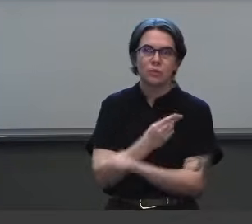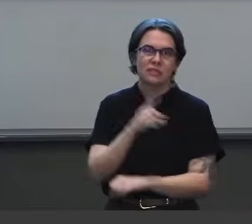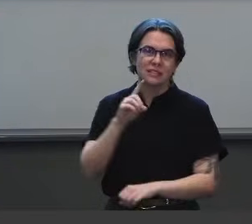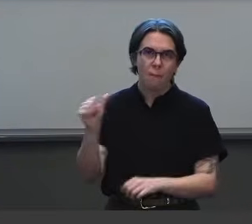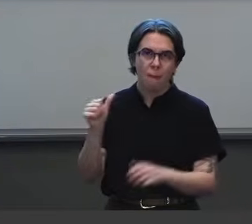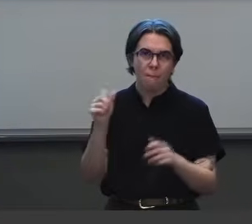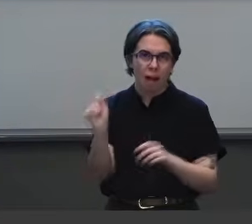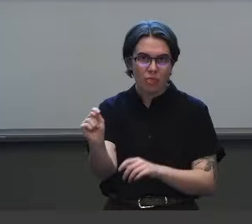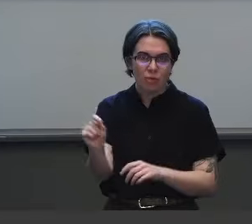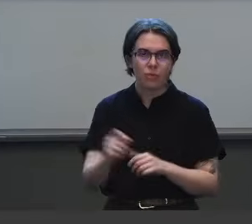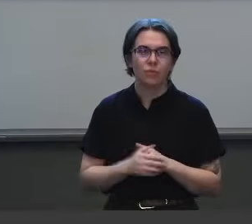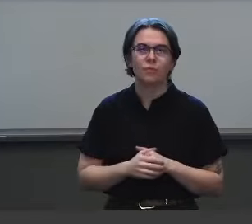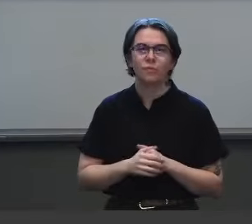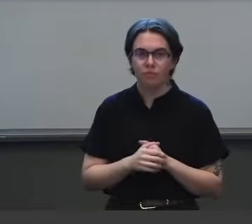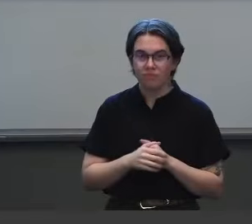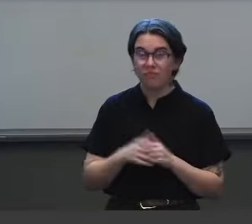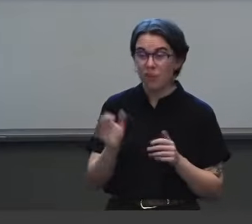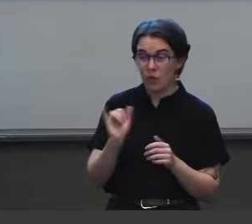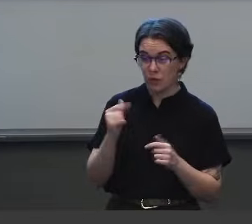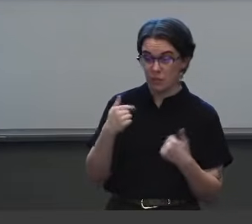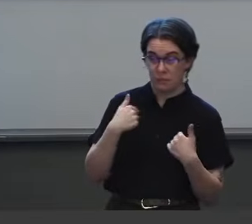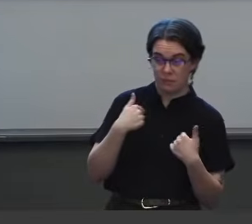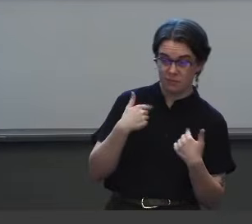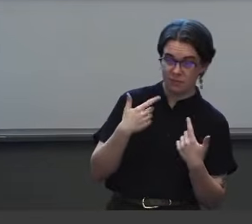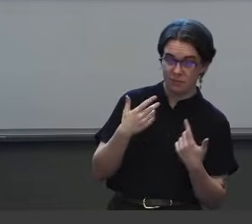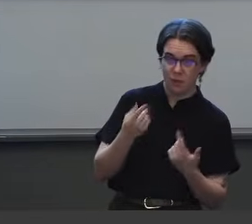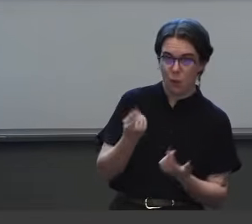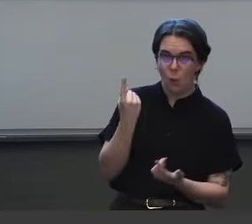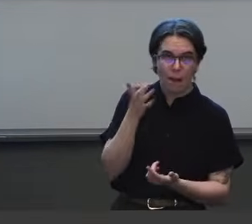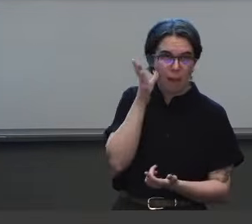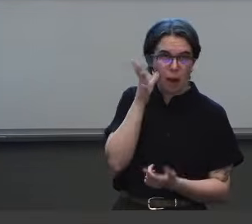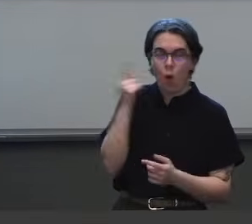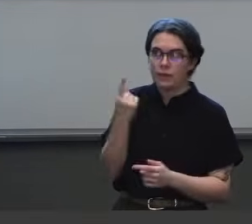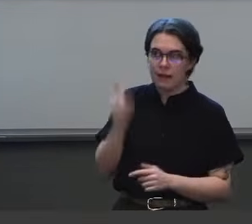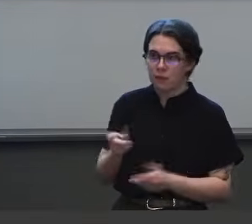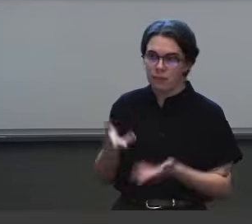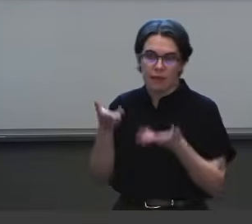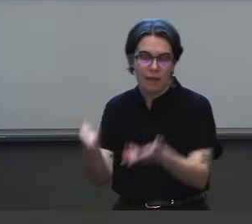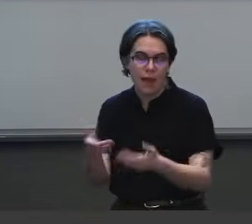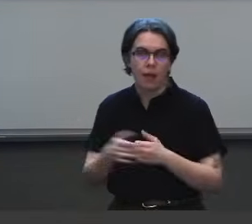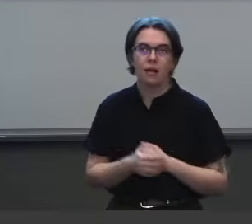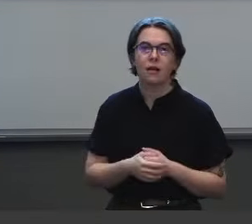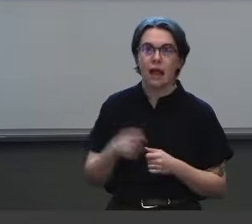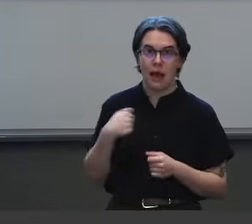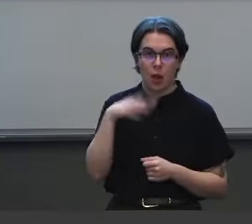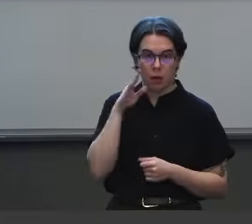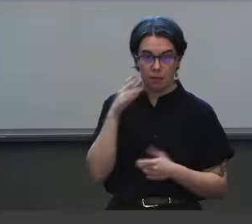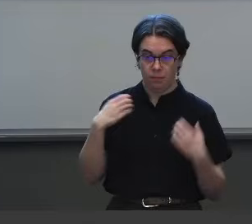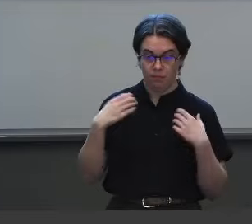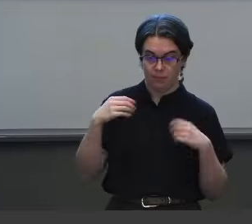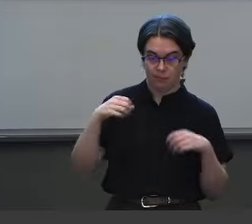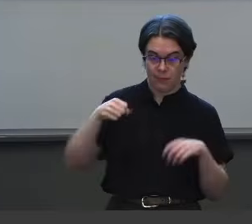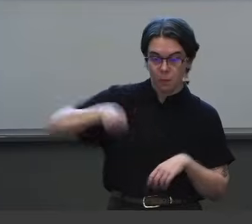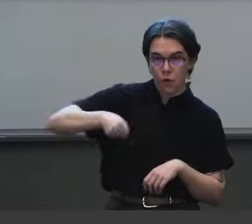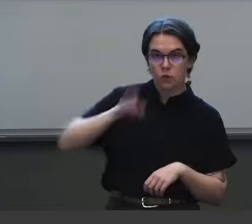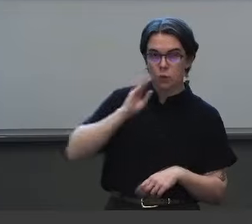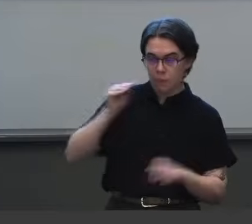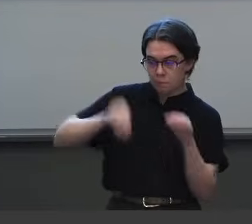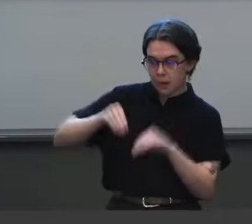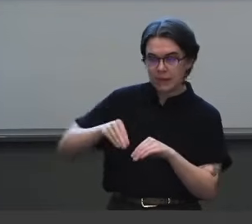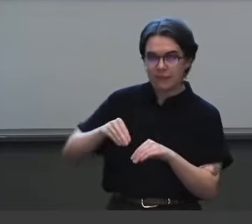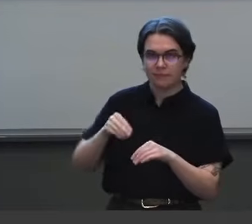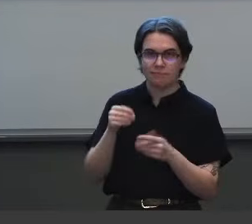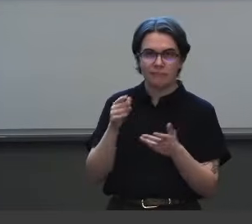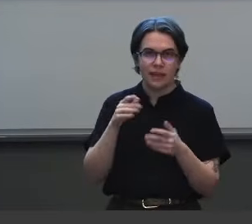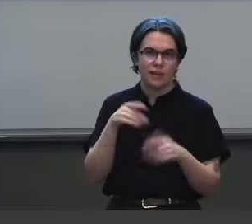sure that one of us can be there and that we do not run the dryers. I pack paper towels and Kleenex is in my purse to dry his hands, or